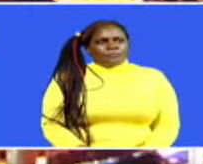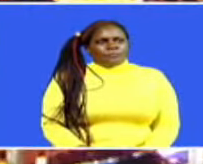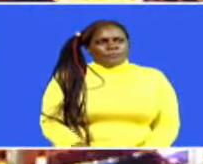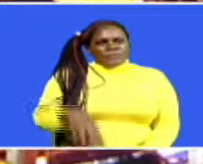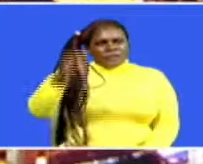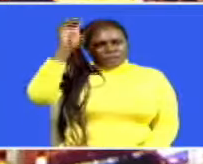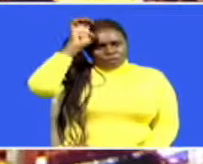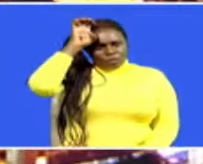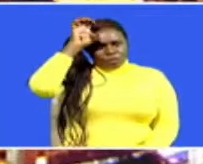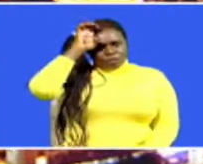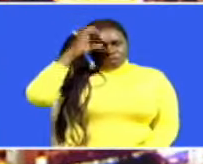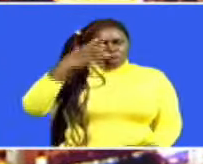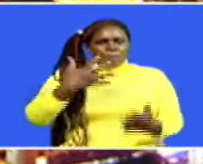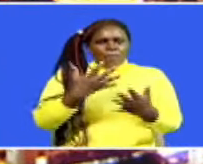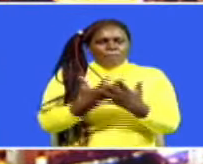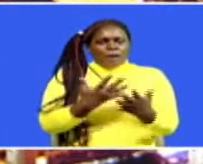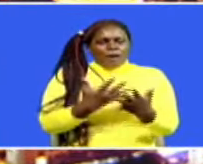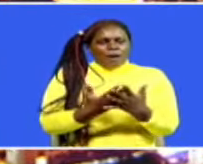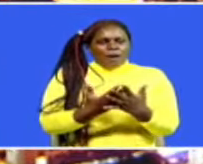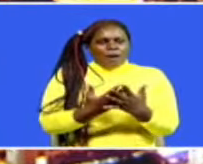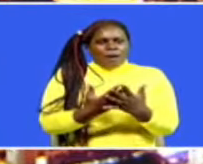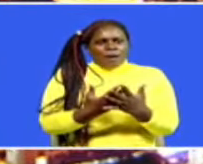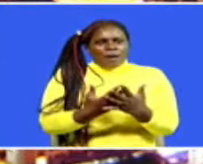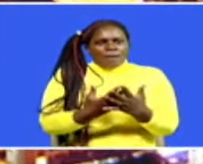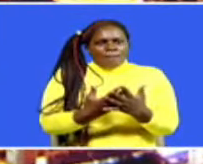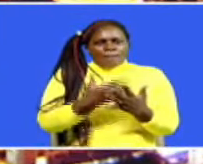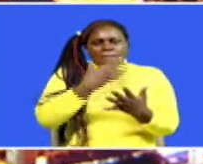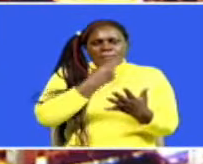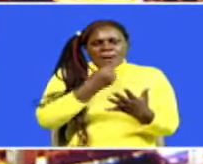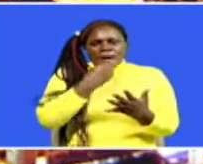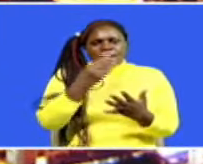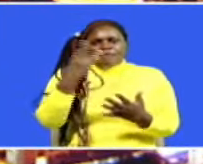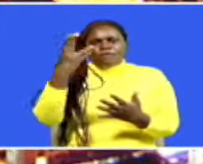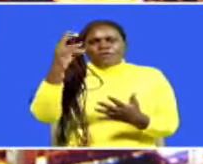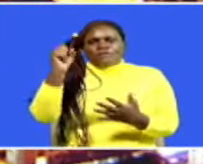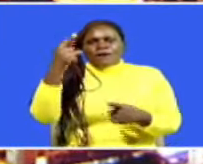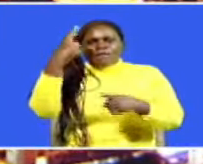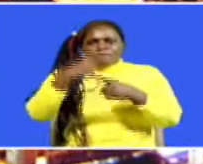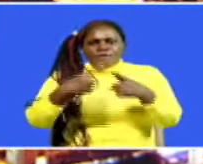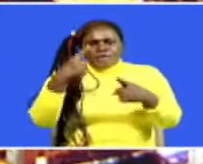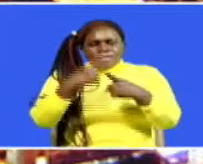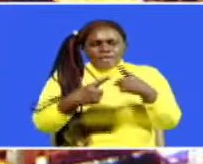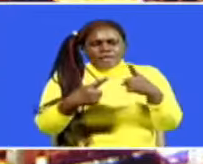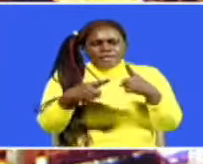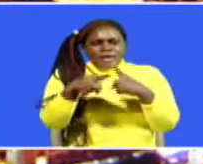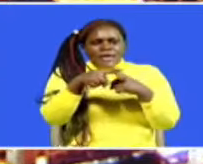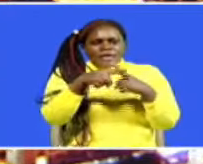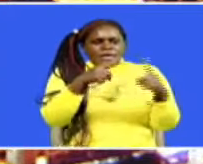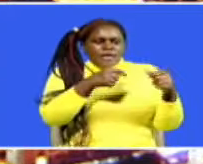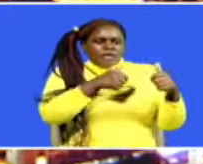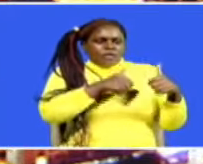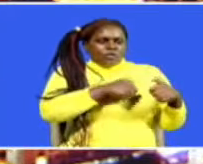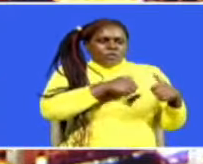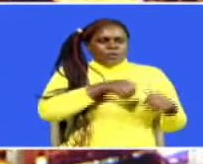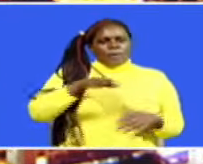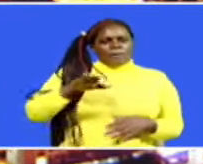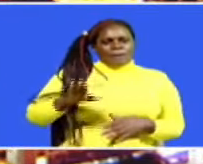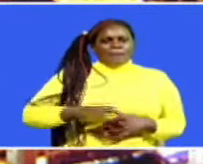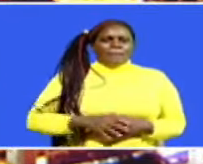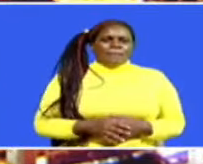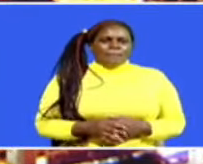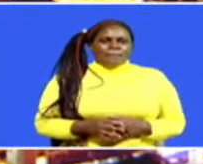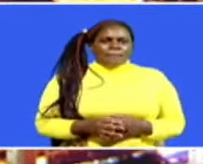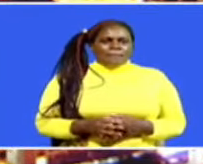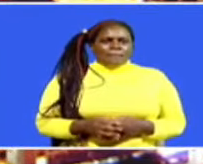has sentenced self-confessed serial killer Mustafa Eid to 45 years in jail for the heinous murder of college student